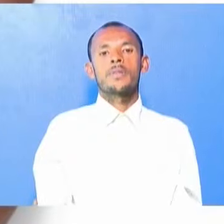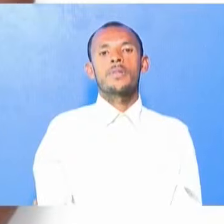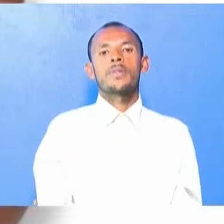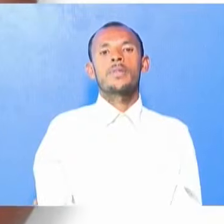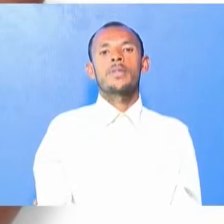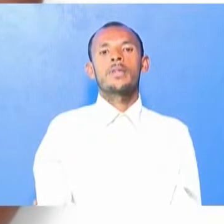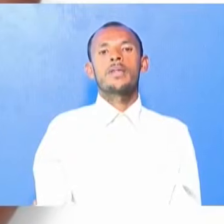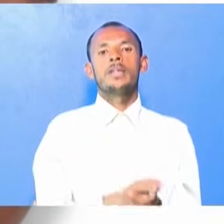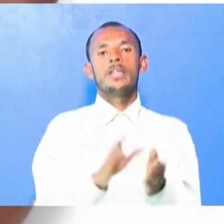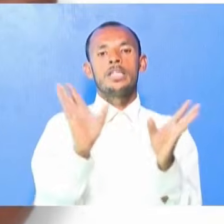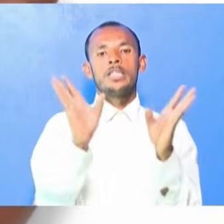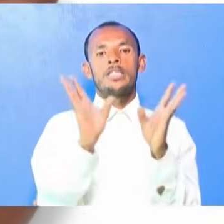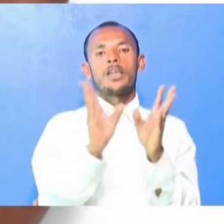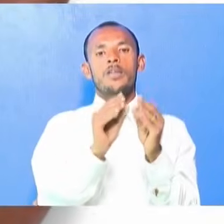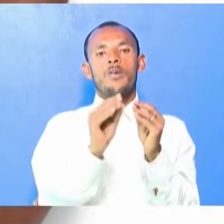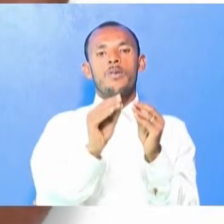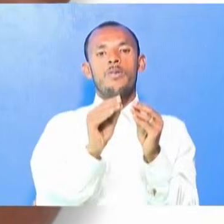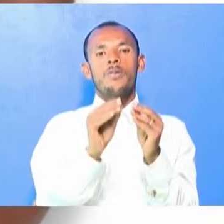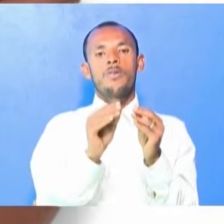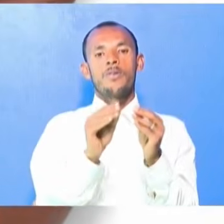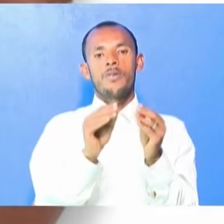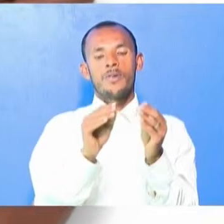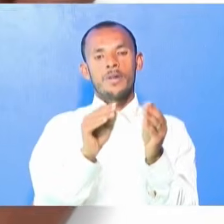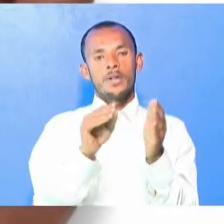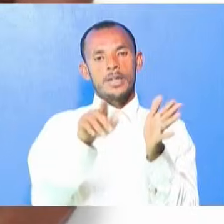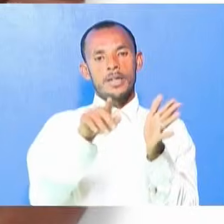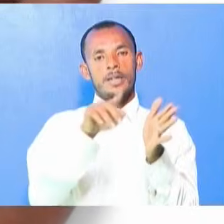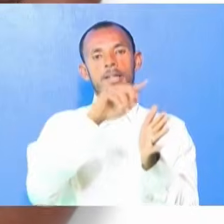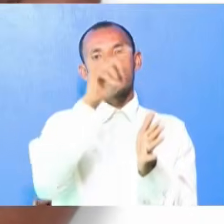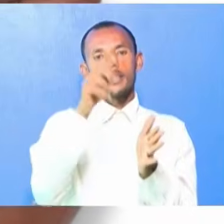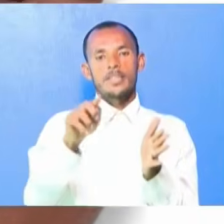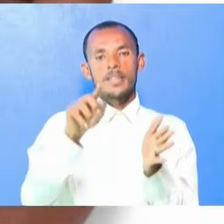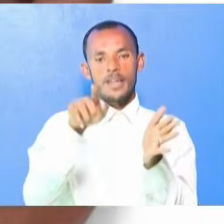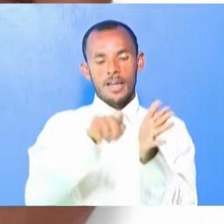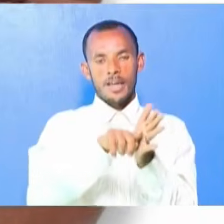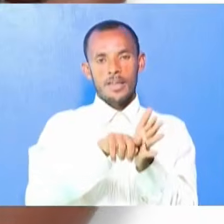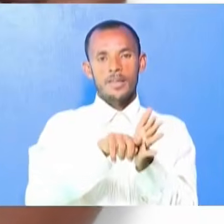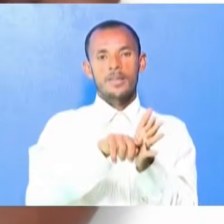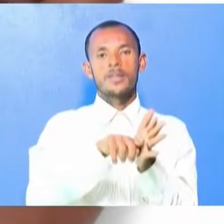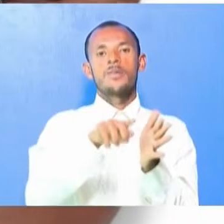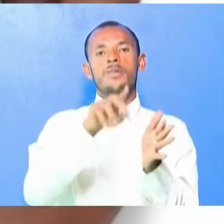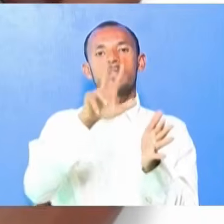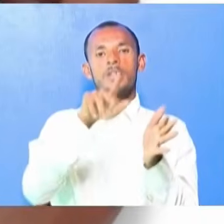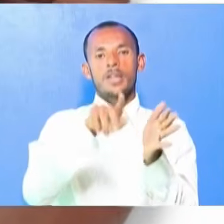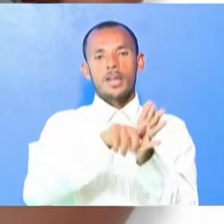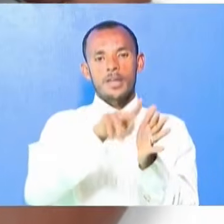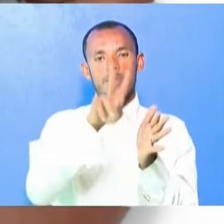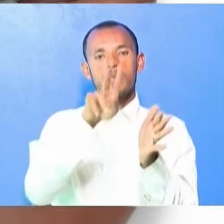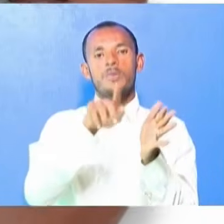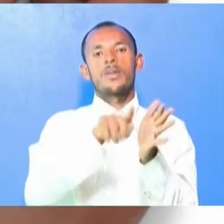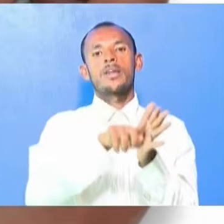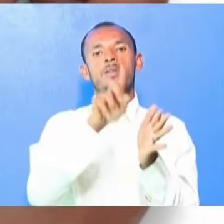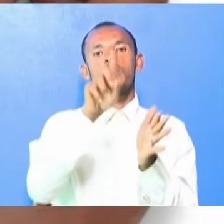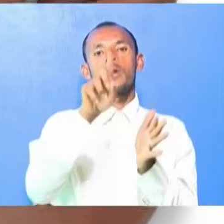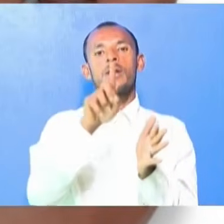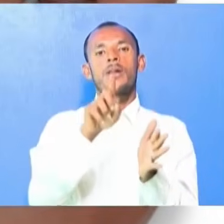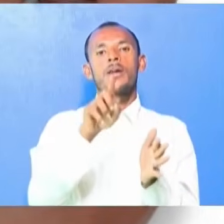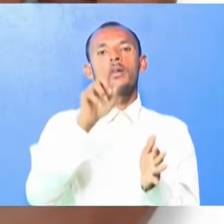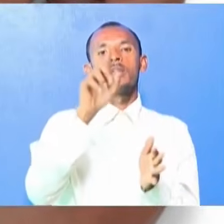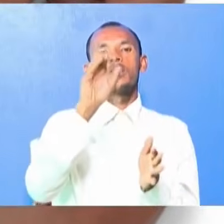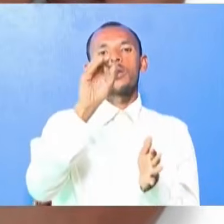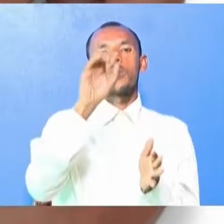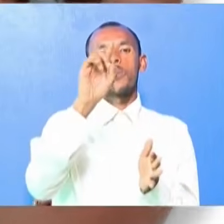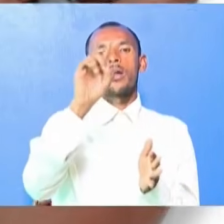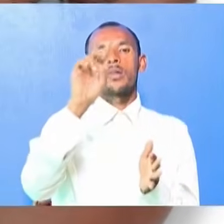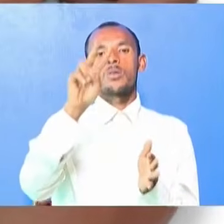set of integers -3, -2, -1, 0, 1, 2, 3, and